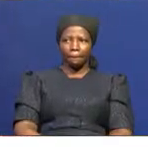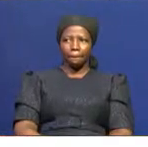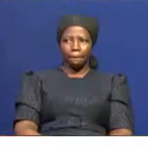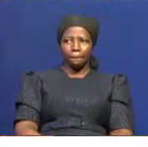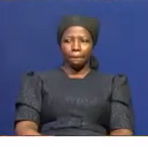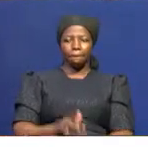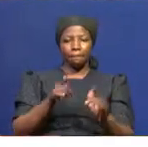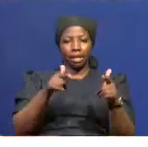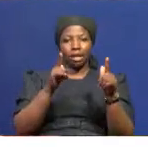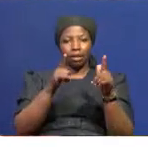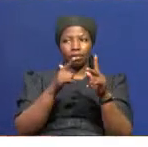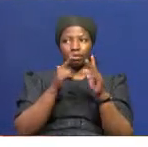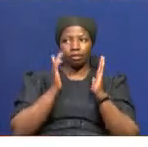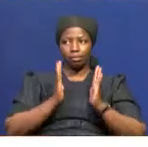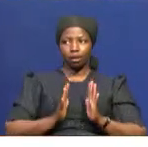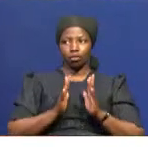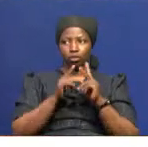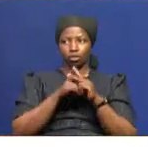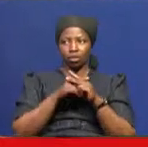Let me start with